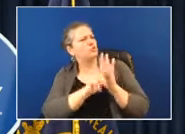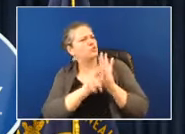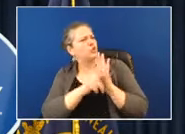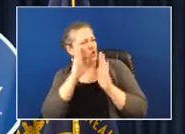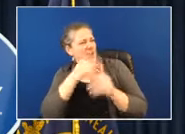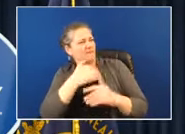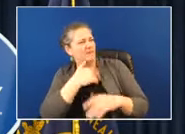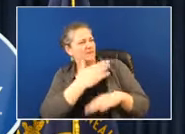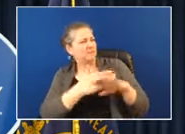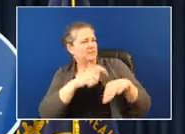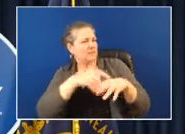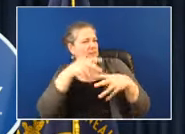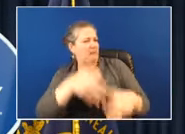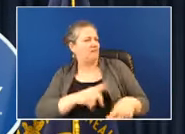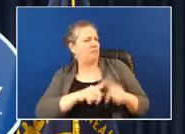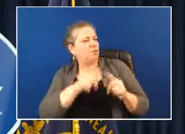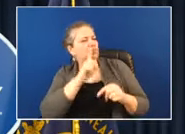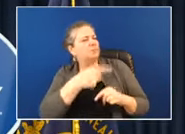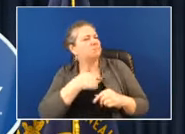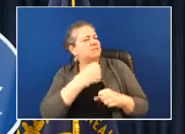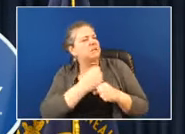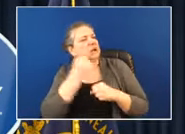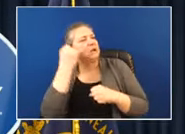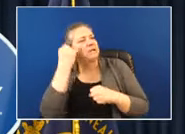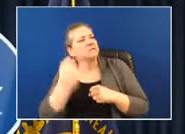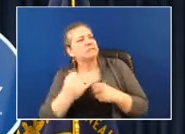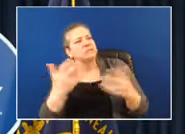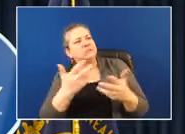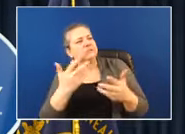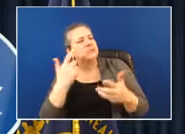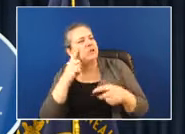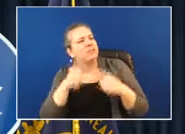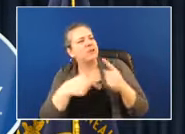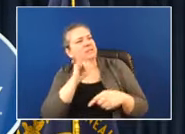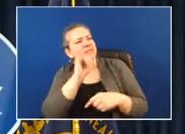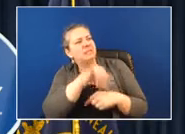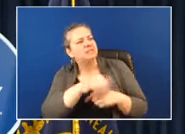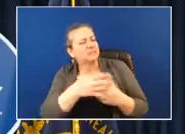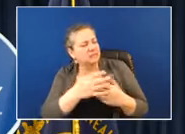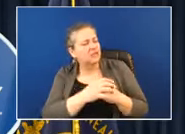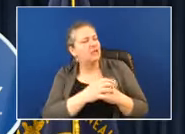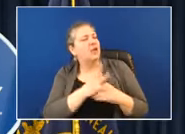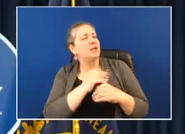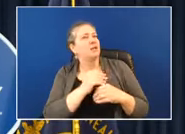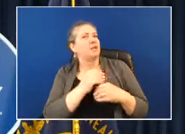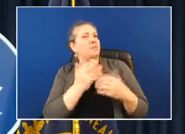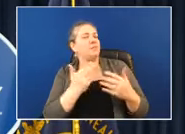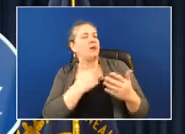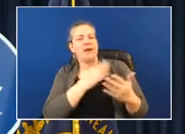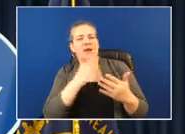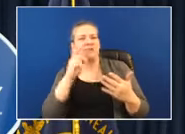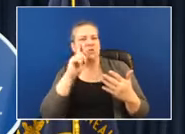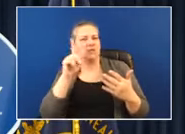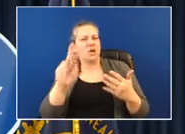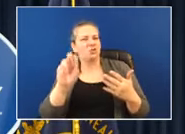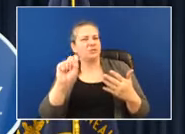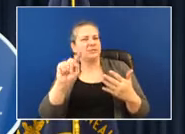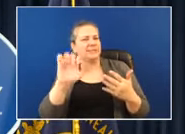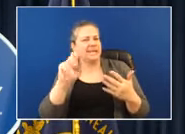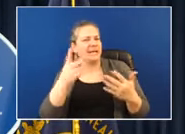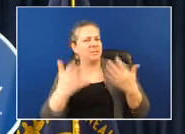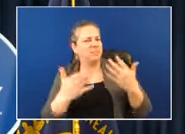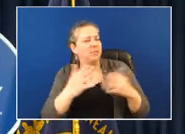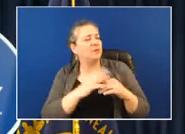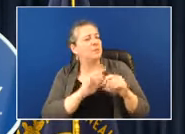but just an idea on maybe when we'll start to hear some more things about that. And then also, this might be more for Dr. Stack, but is there an idea of the